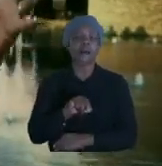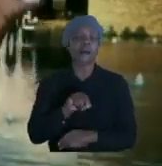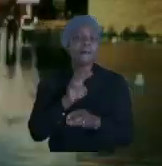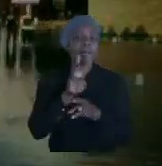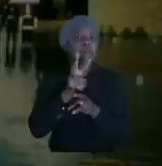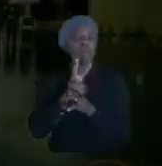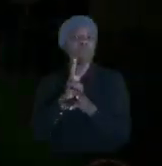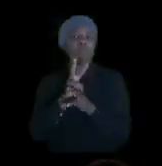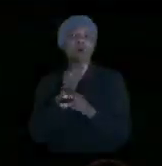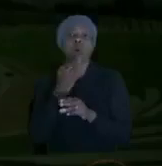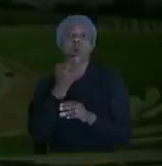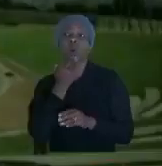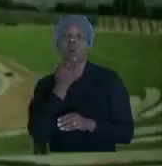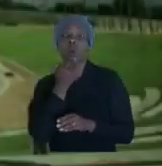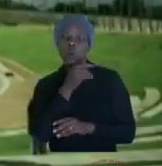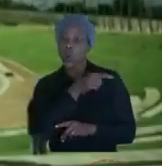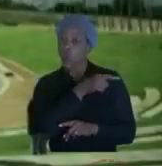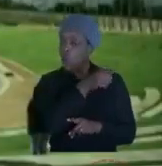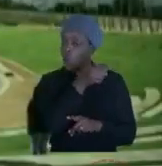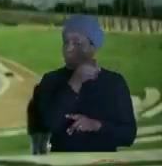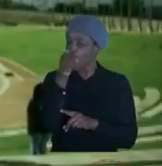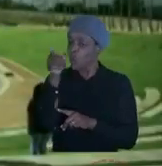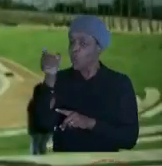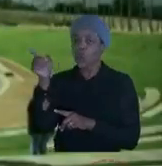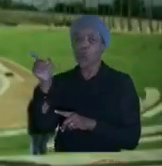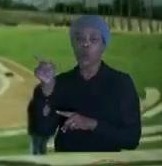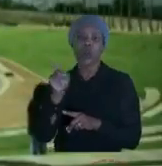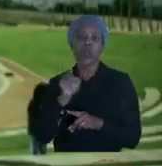mother to us all. Our